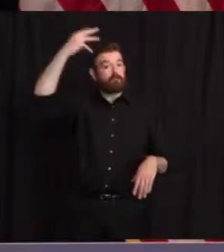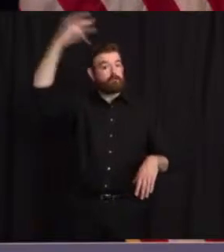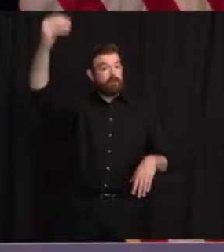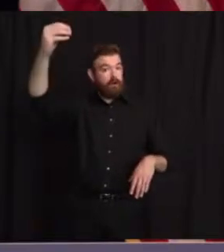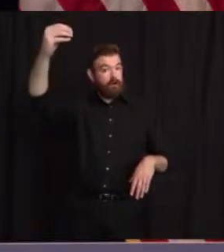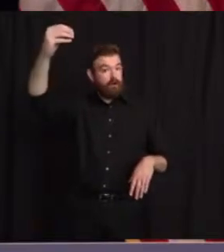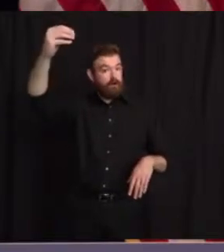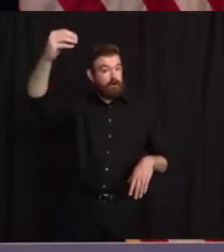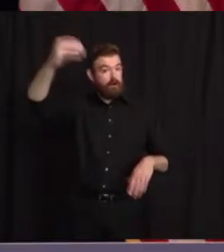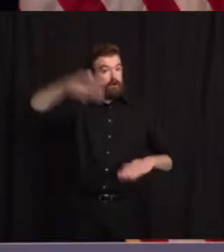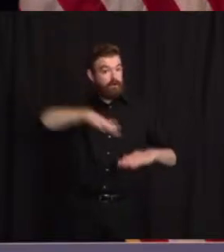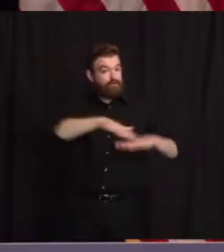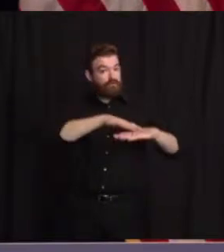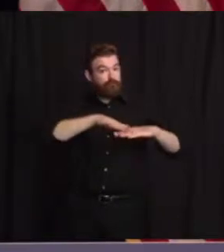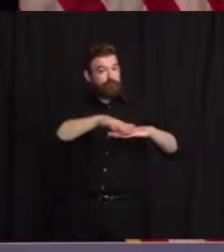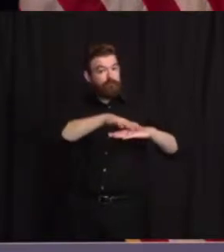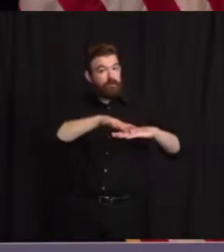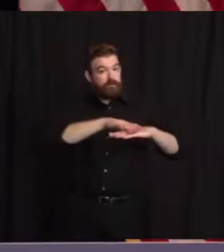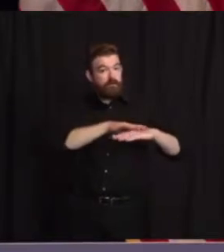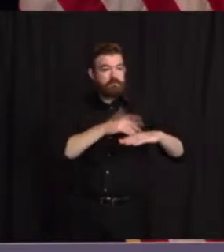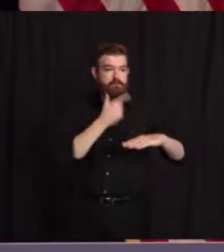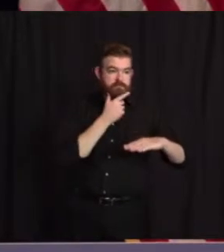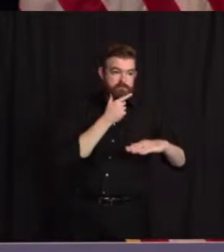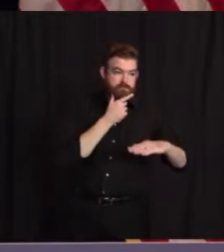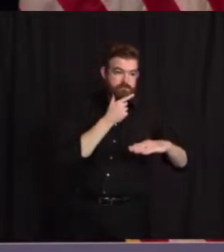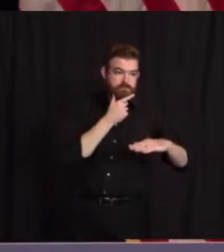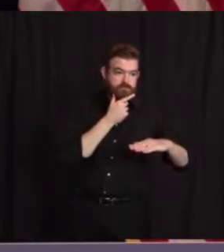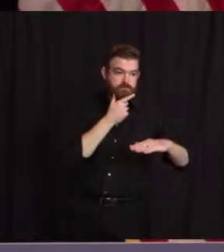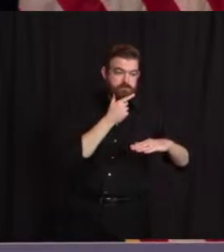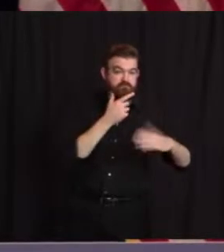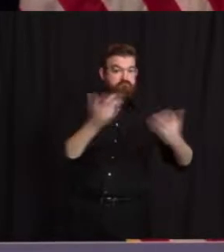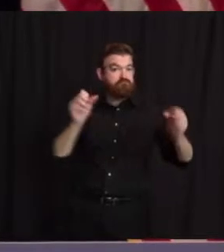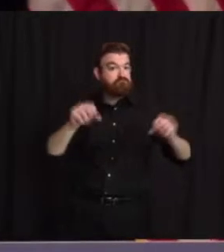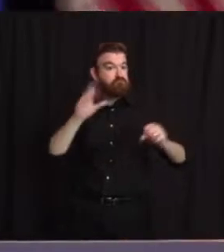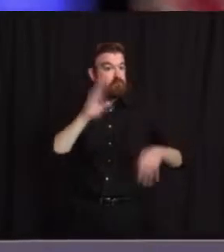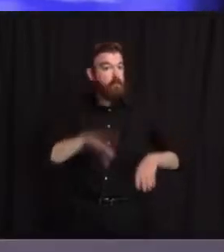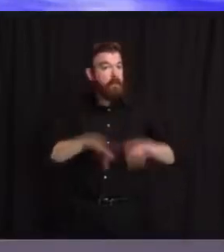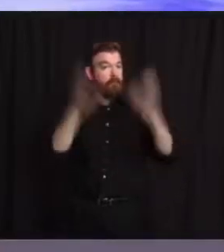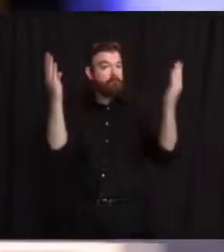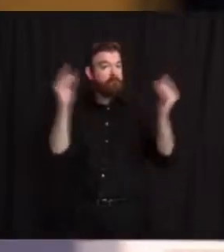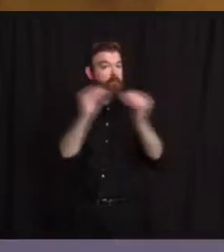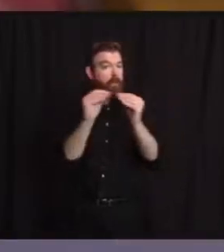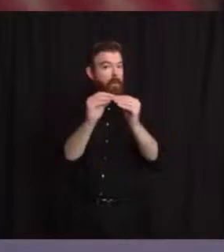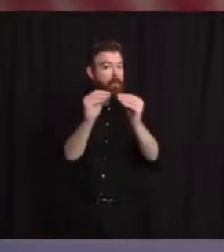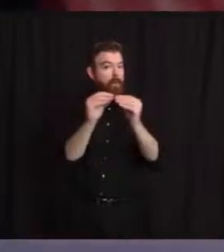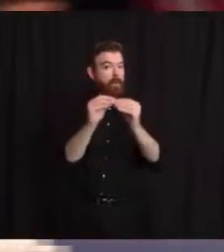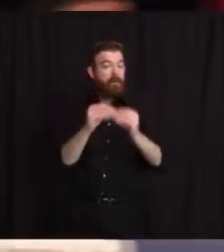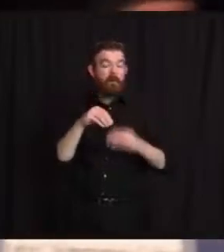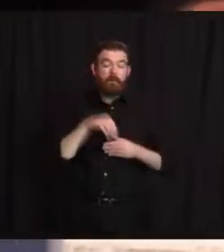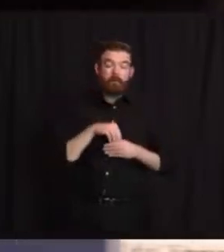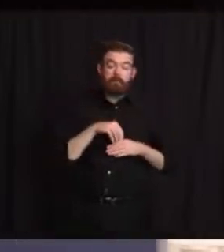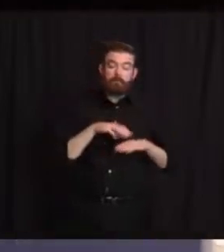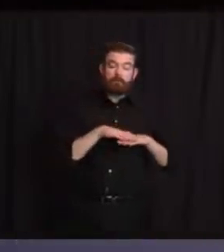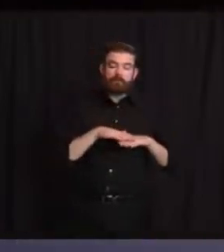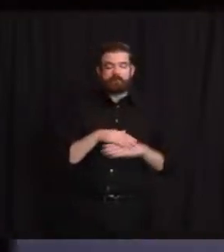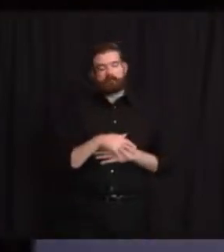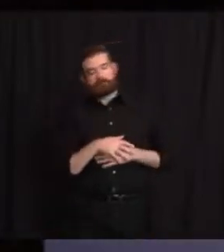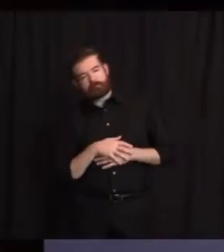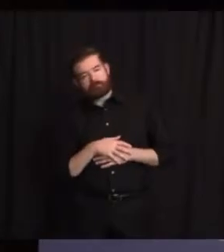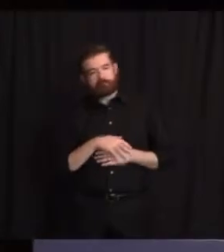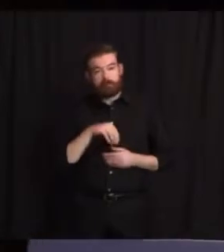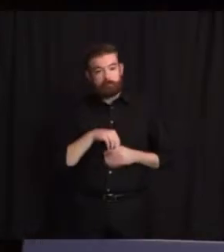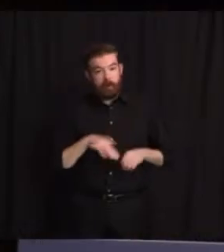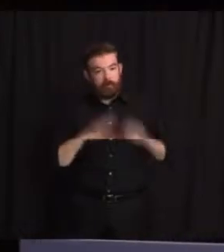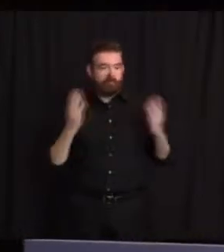to get to sooner than we would to an indoor surface. But any reaction to that guidance? Yeah, right now the evidence suggests that